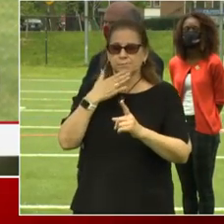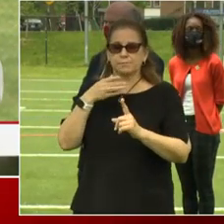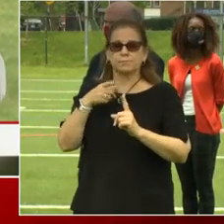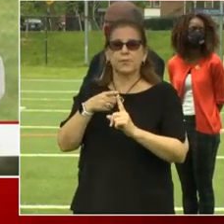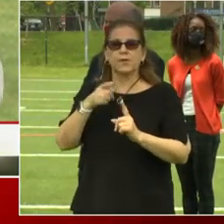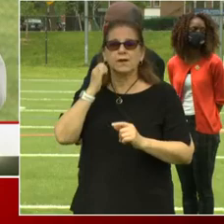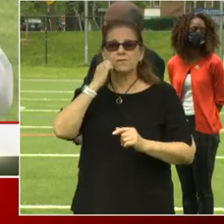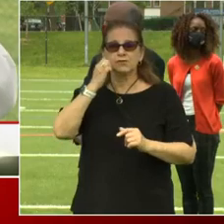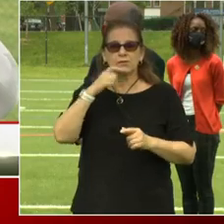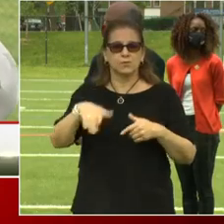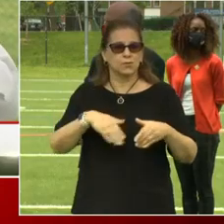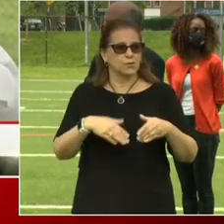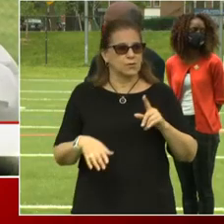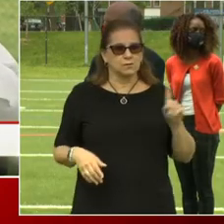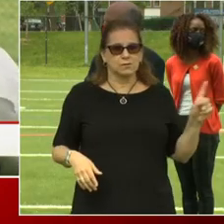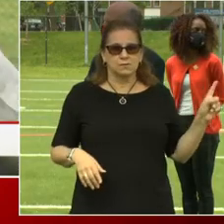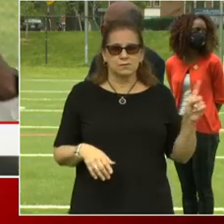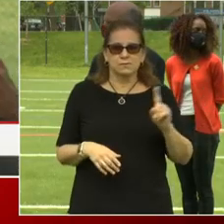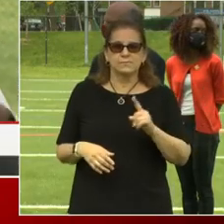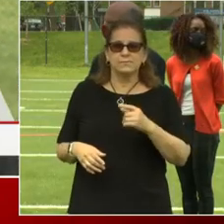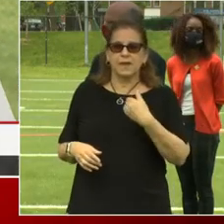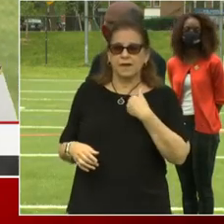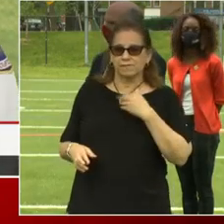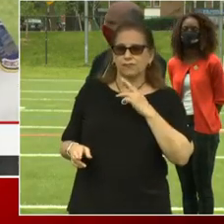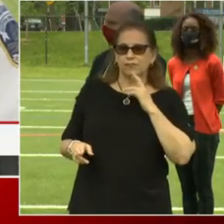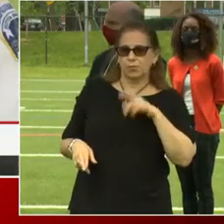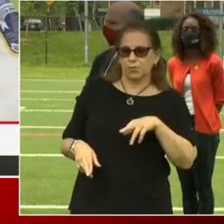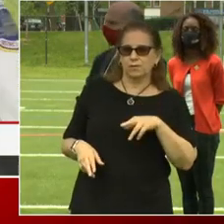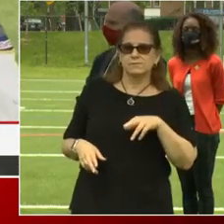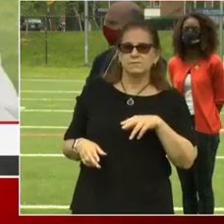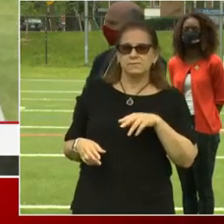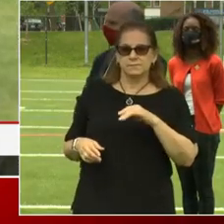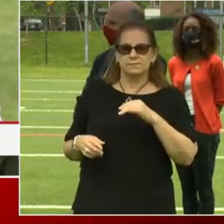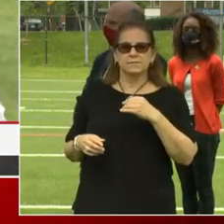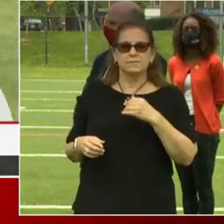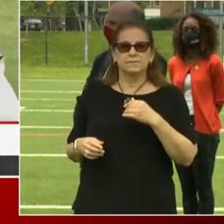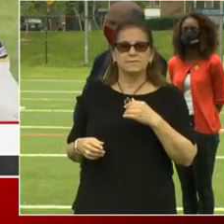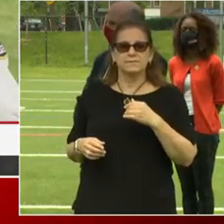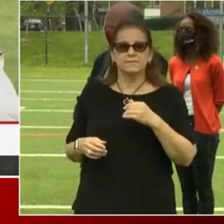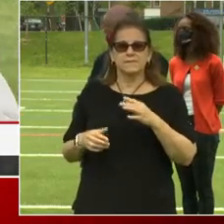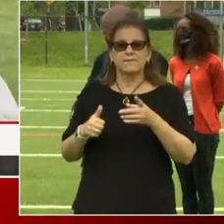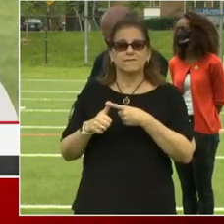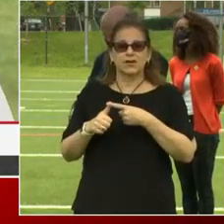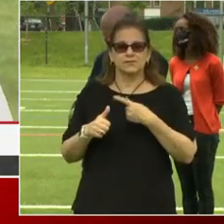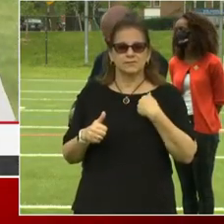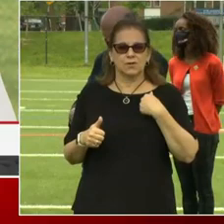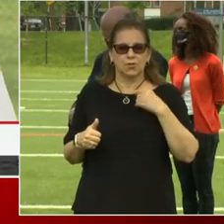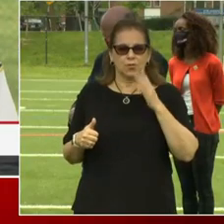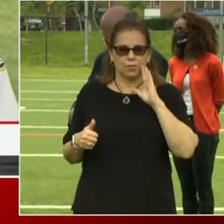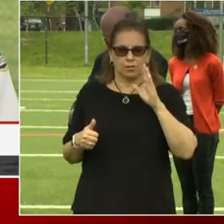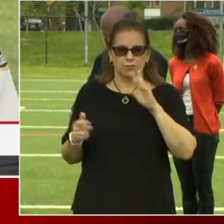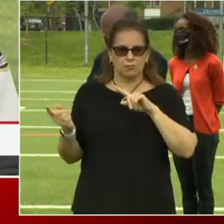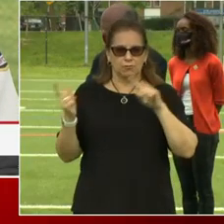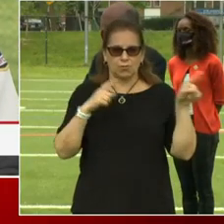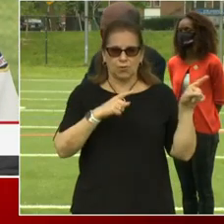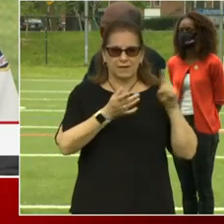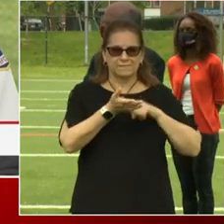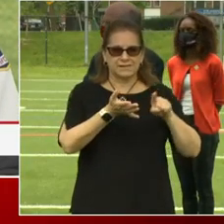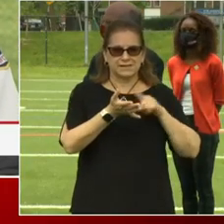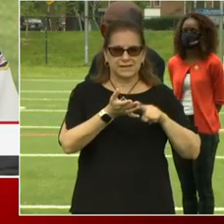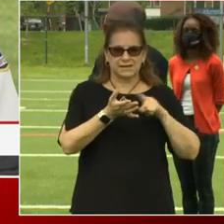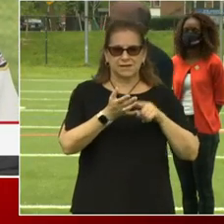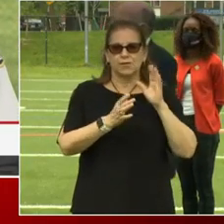the commissioner says it exists, we have a responsibility to go out there. I think what we have to do is, once we go out and we make those